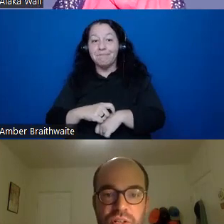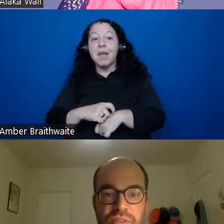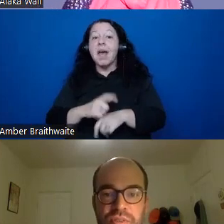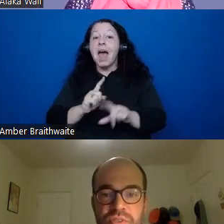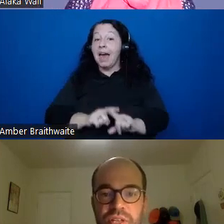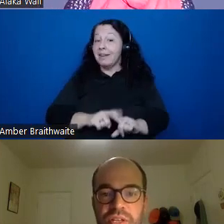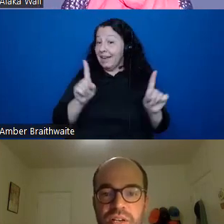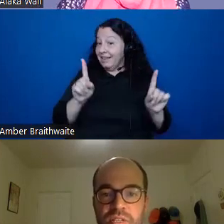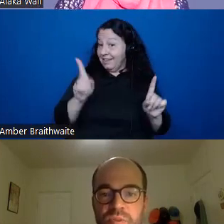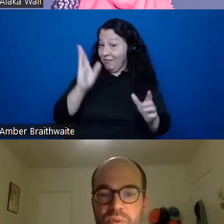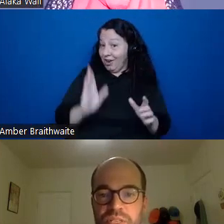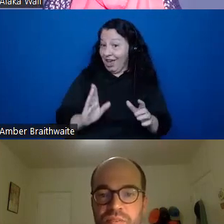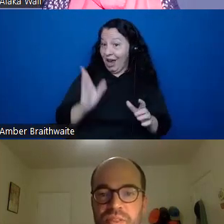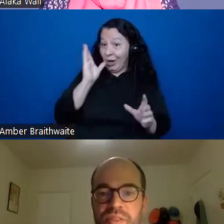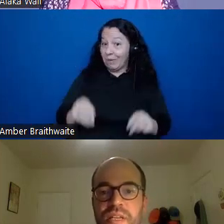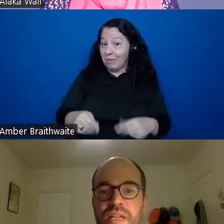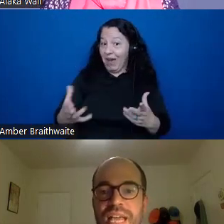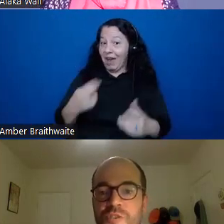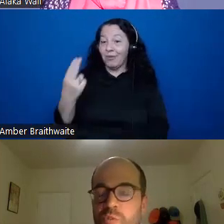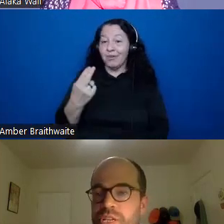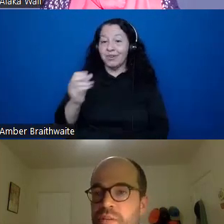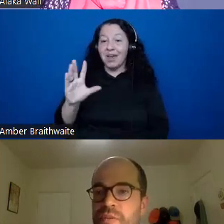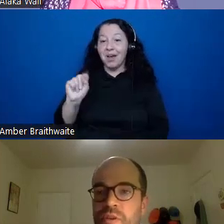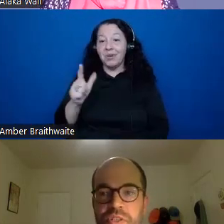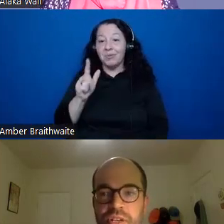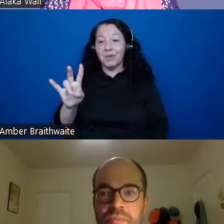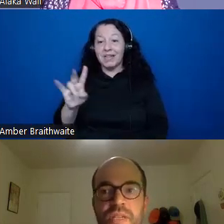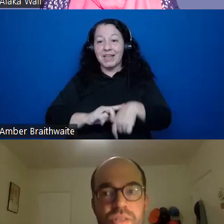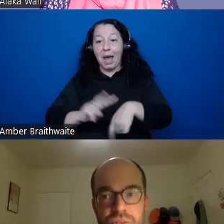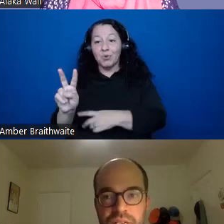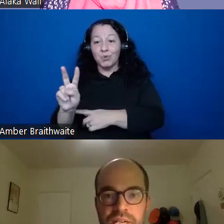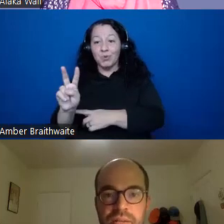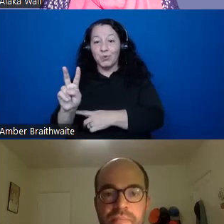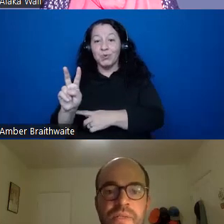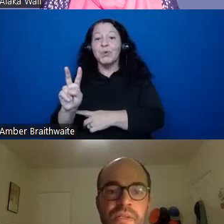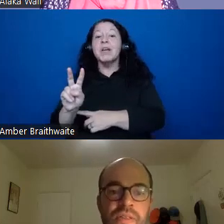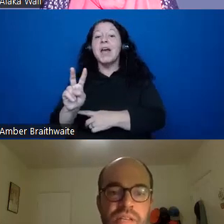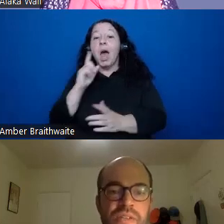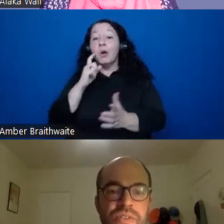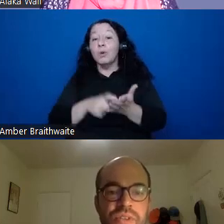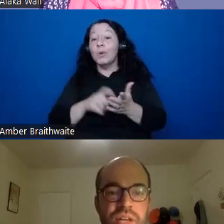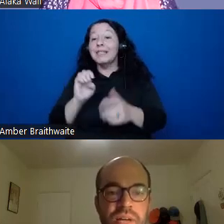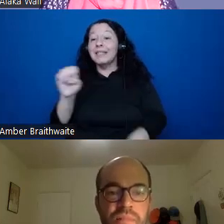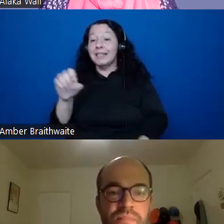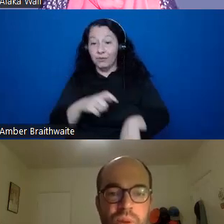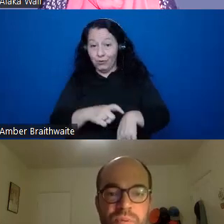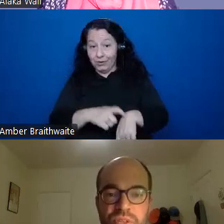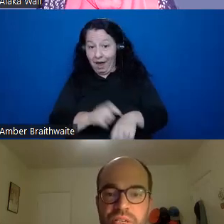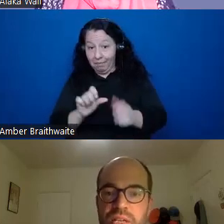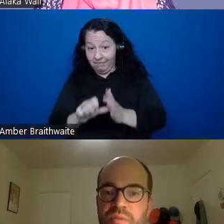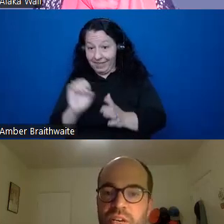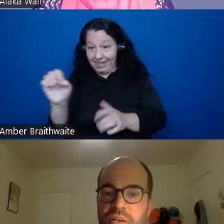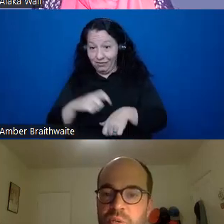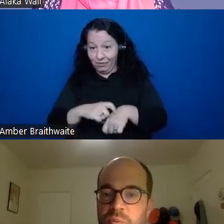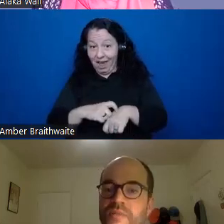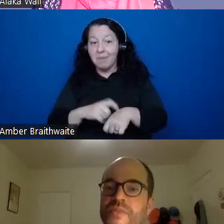lecture on Thursday, October 27th at 2 p.m. Note the time, Eastern time. That is representing